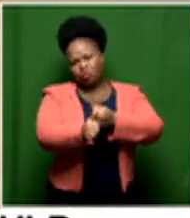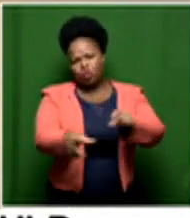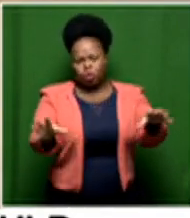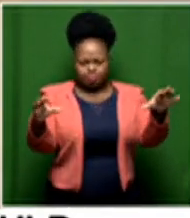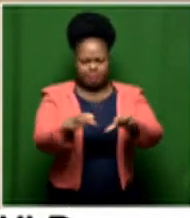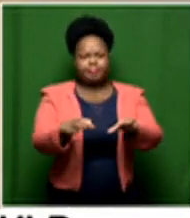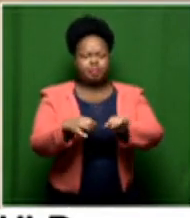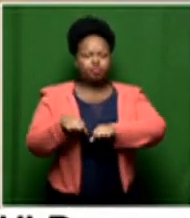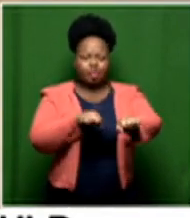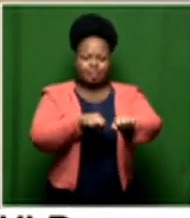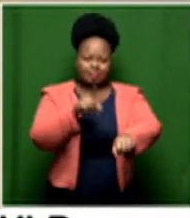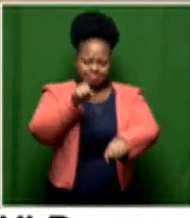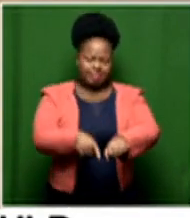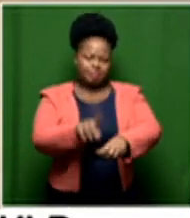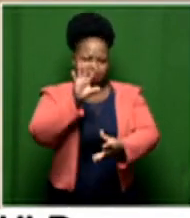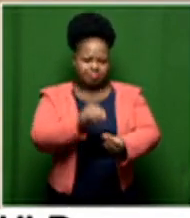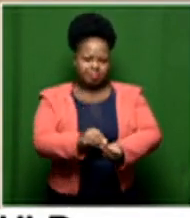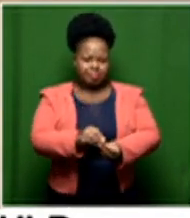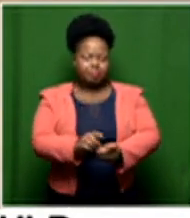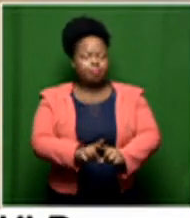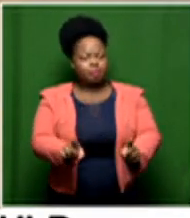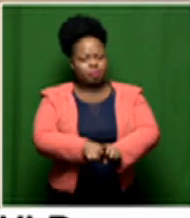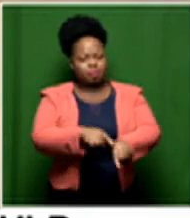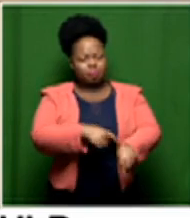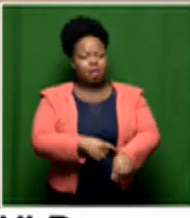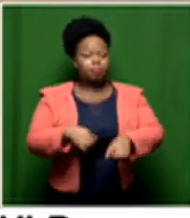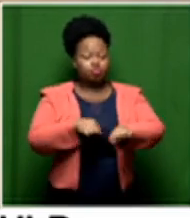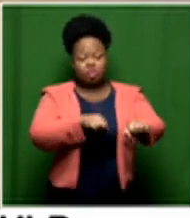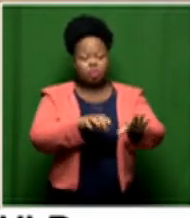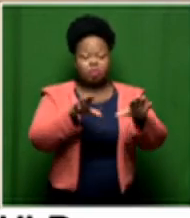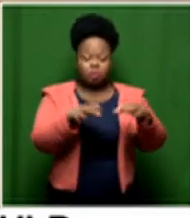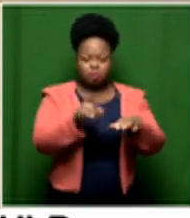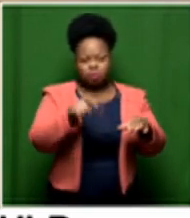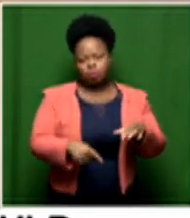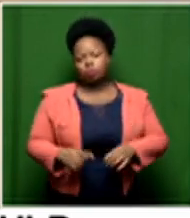of strategies. But we need to combine strategies. We can't